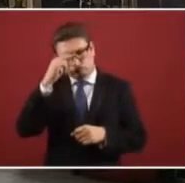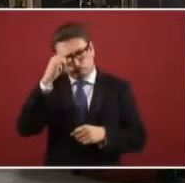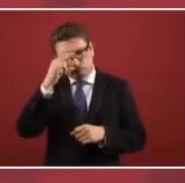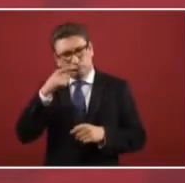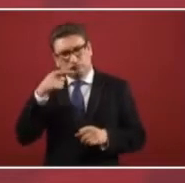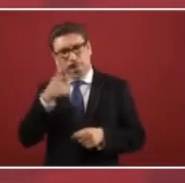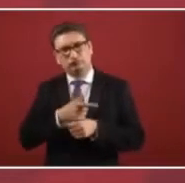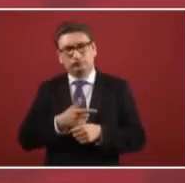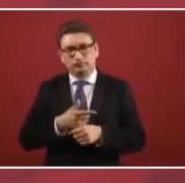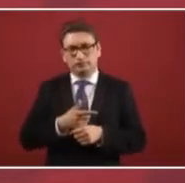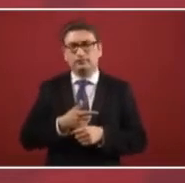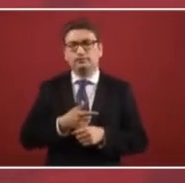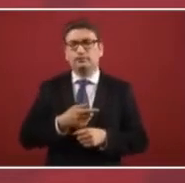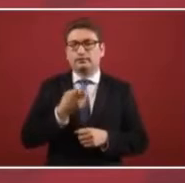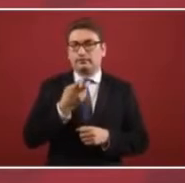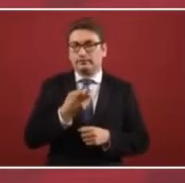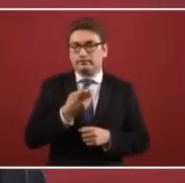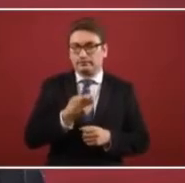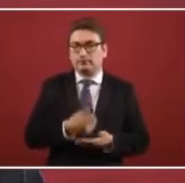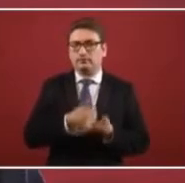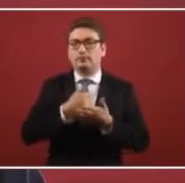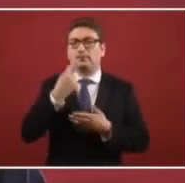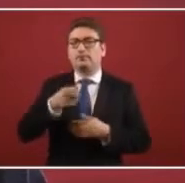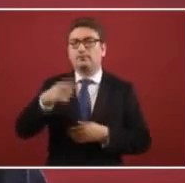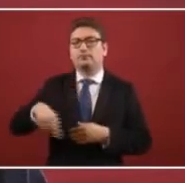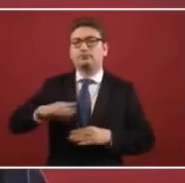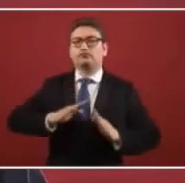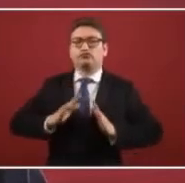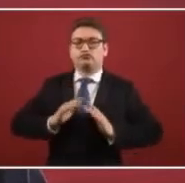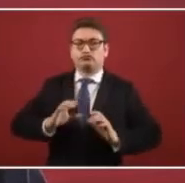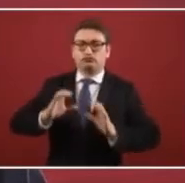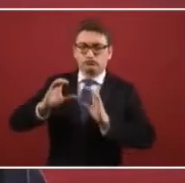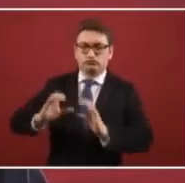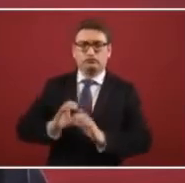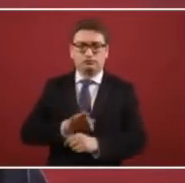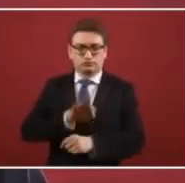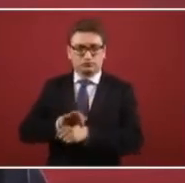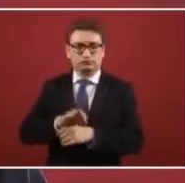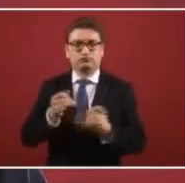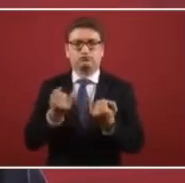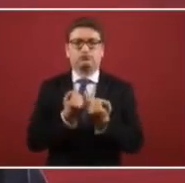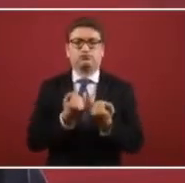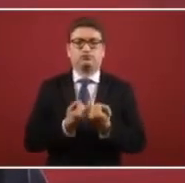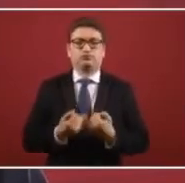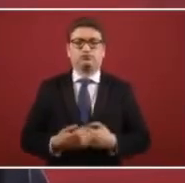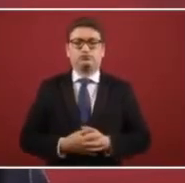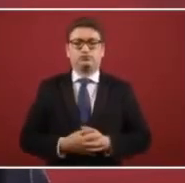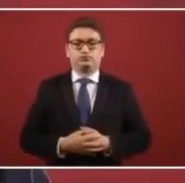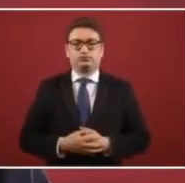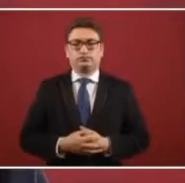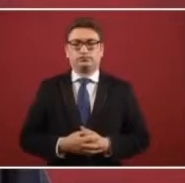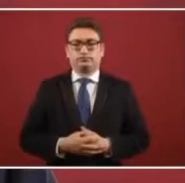in order to, among other things, protect the military personnel,